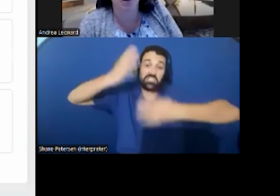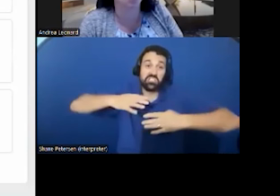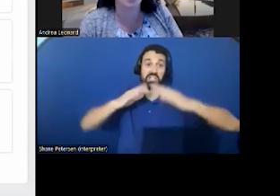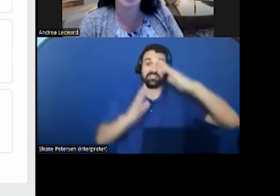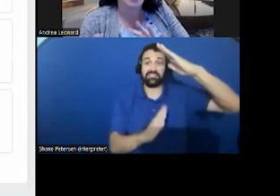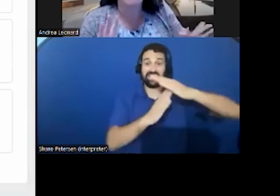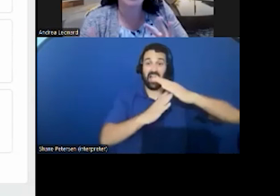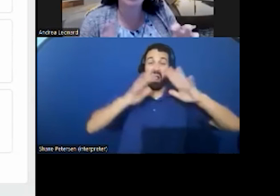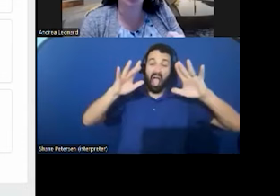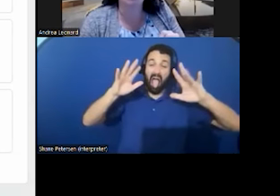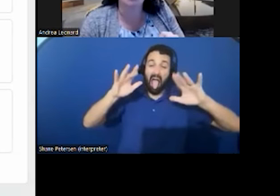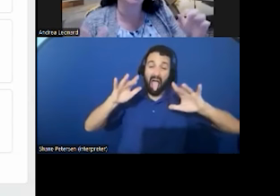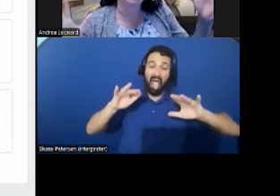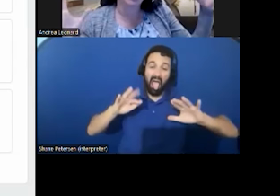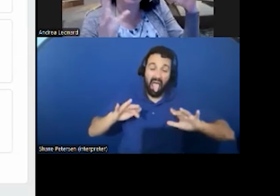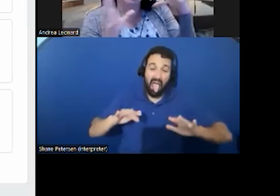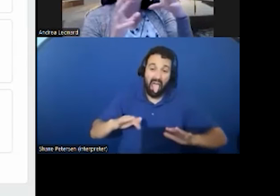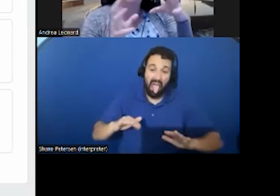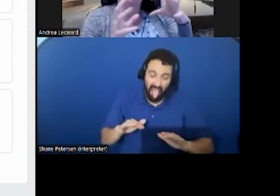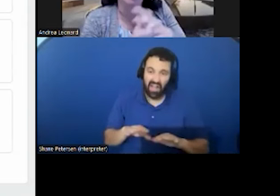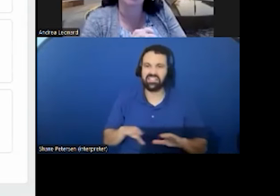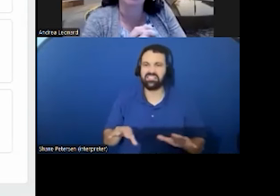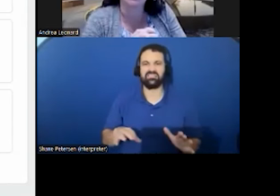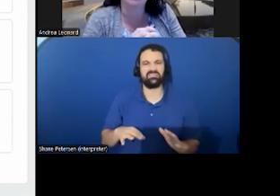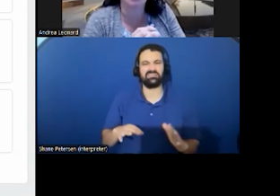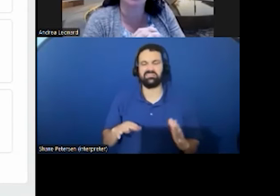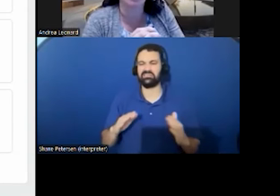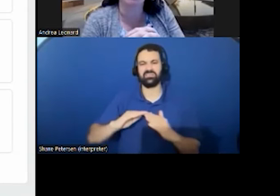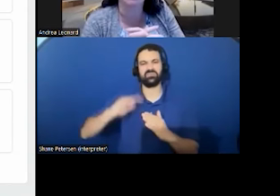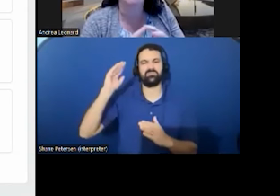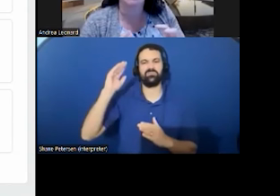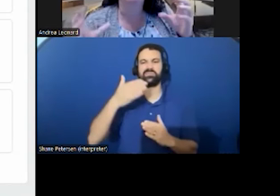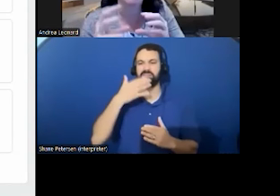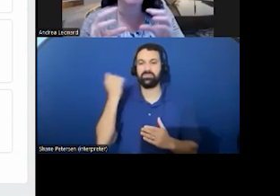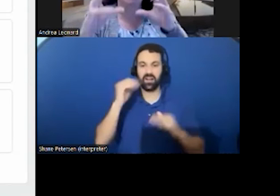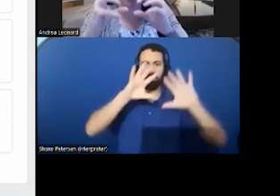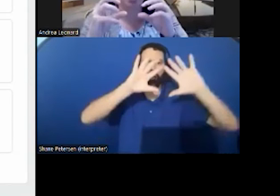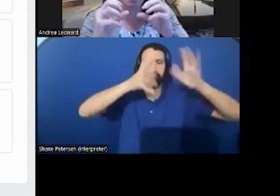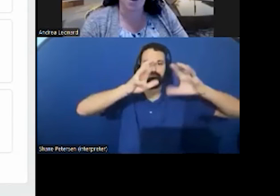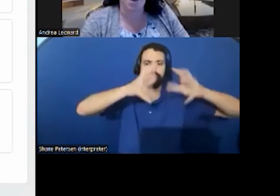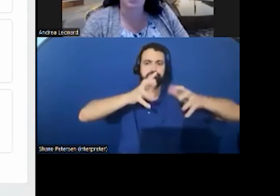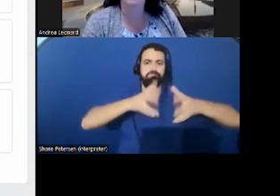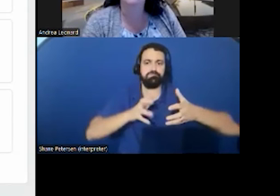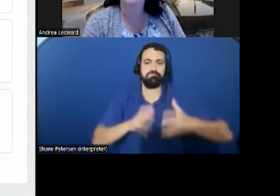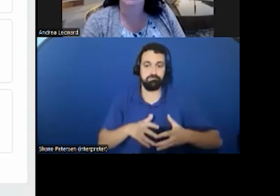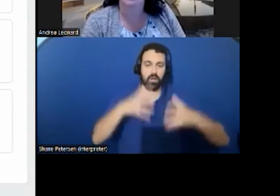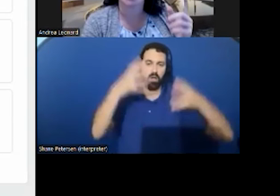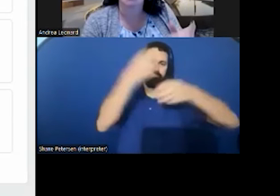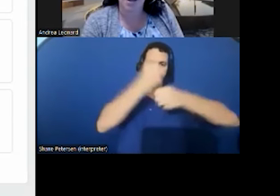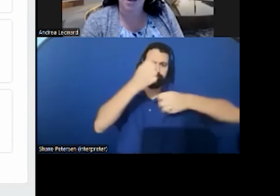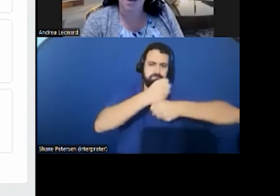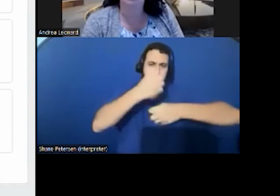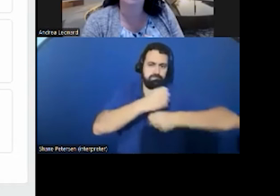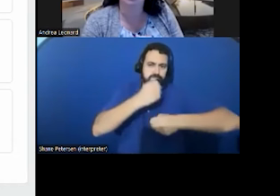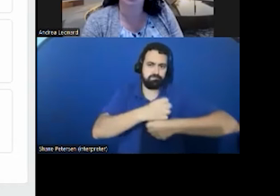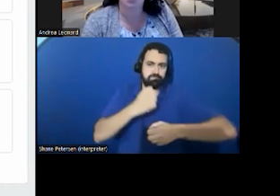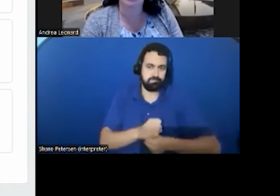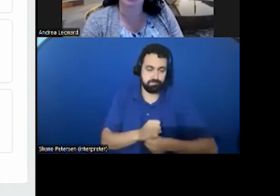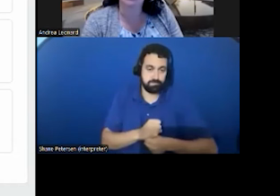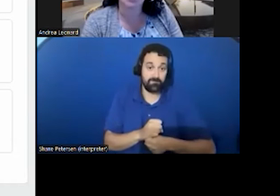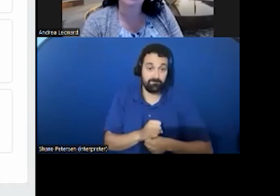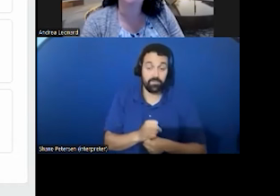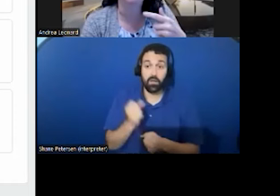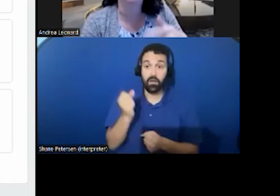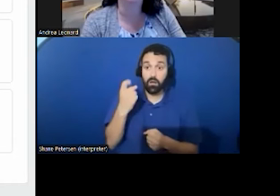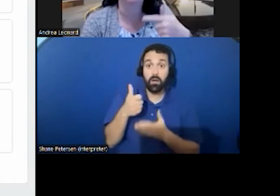one module. And that's too much. So I'd like to kind of chunk out the material a little bit and make it more compact. A page tool is a good way to